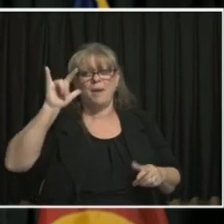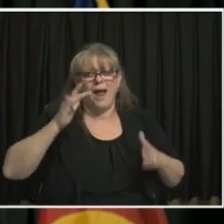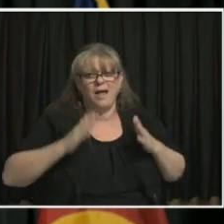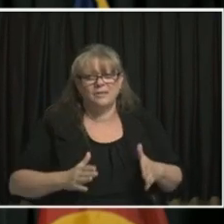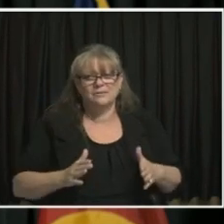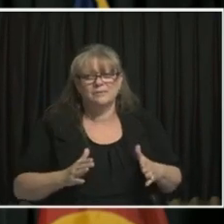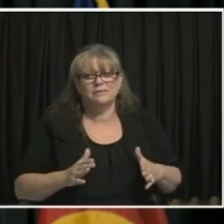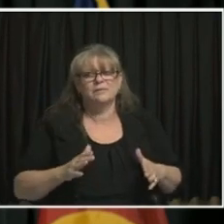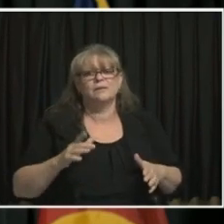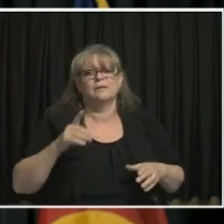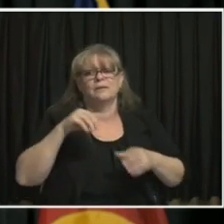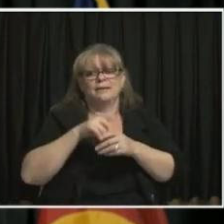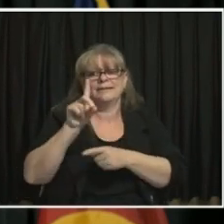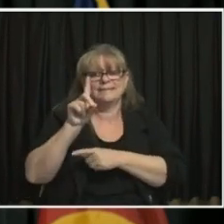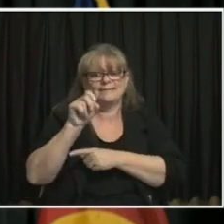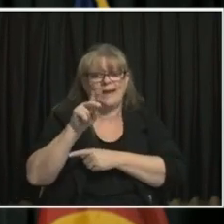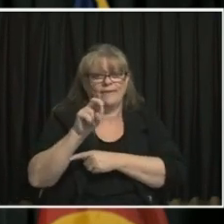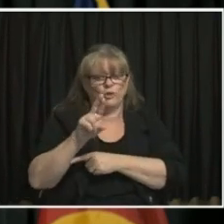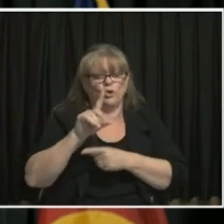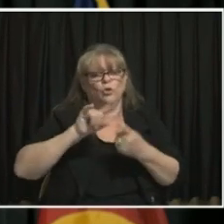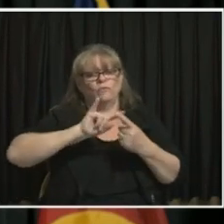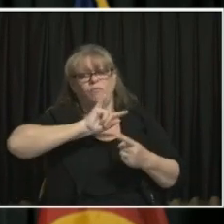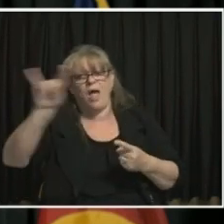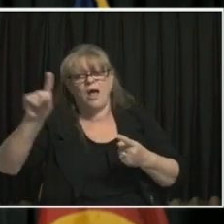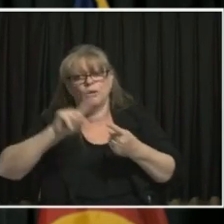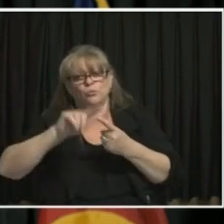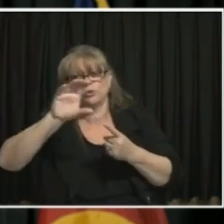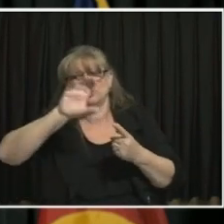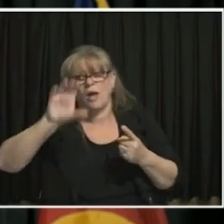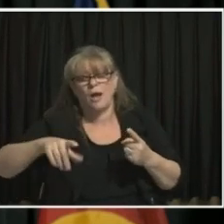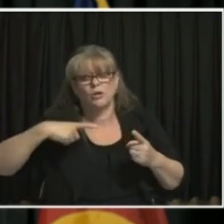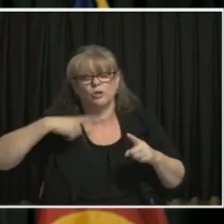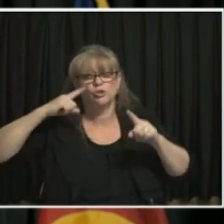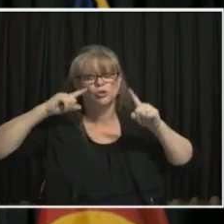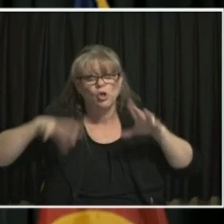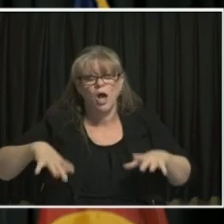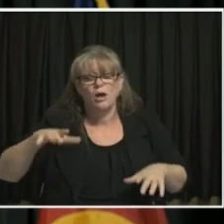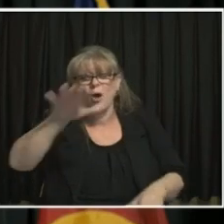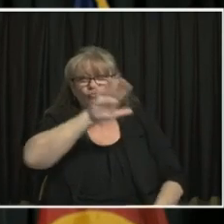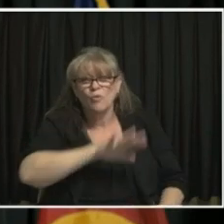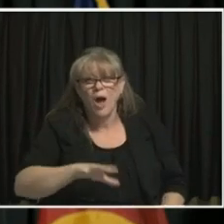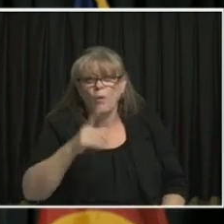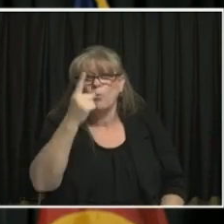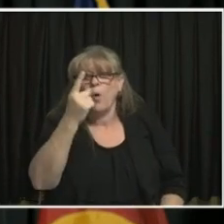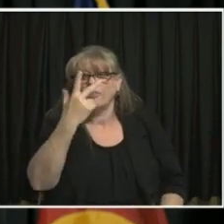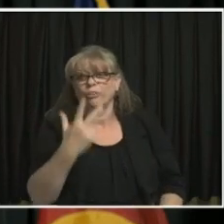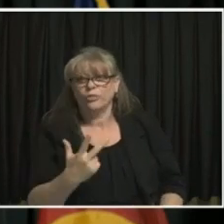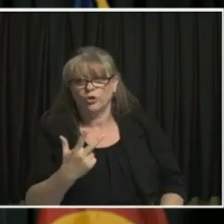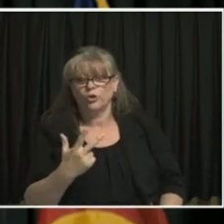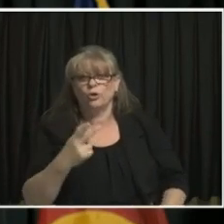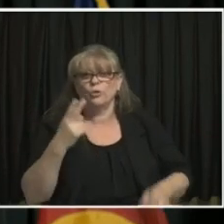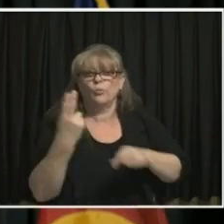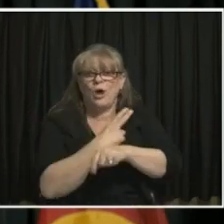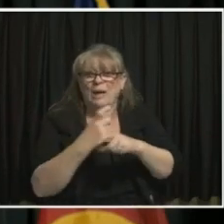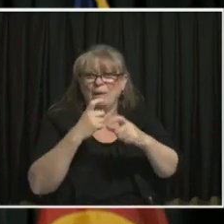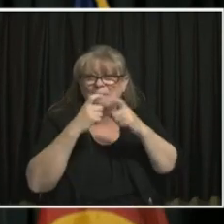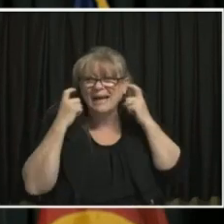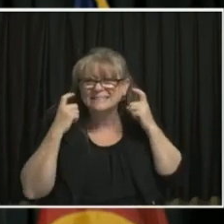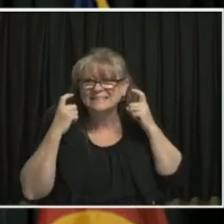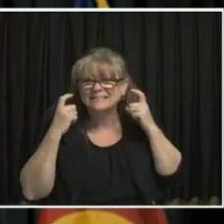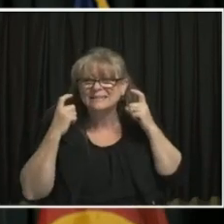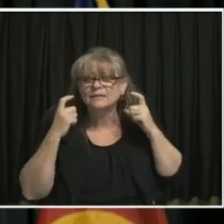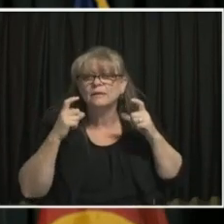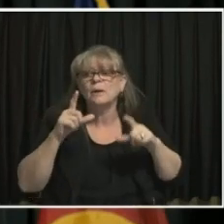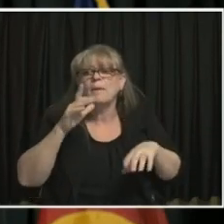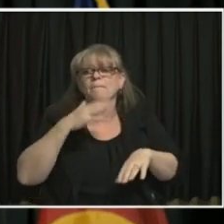was disappointed, shocked, and amazed how only about a third had masks on in the Denver airport. The United plane was packed. Only a few